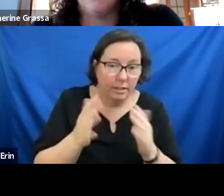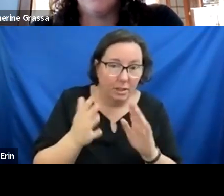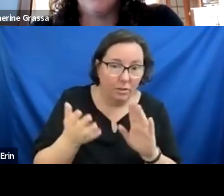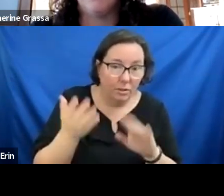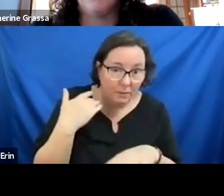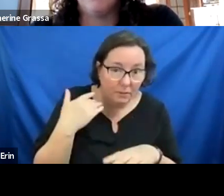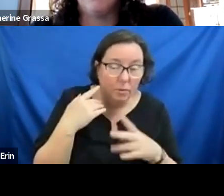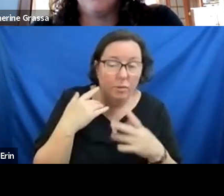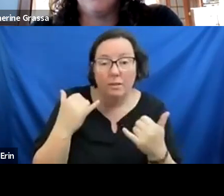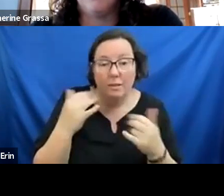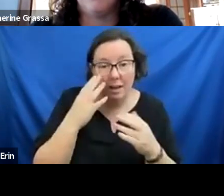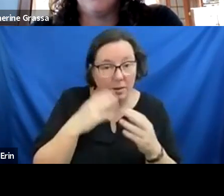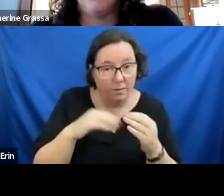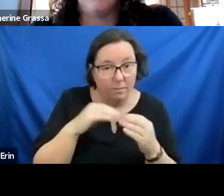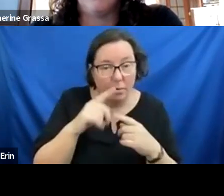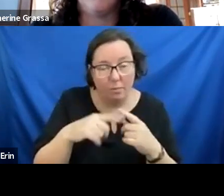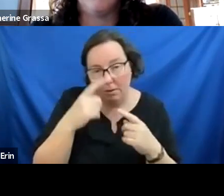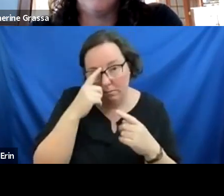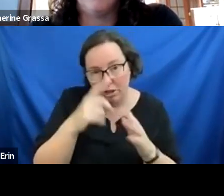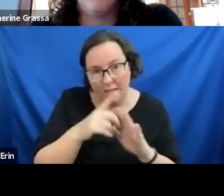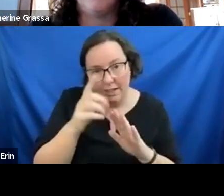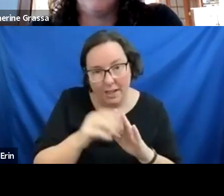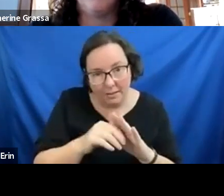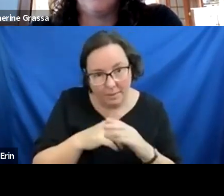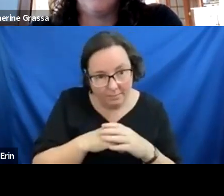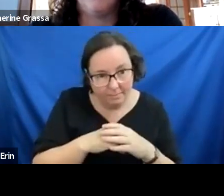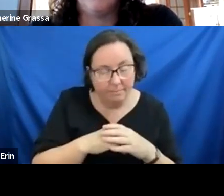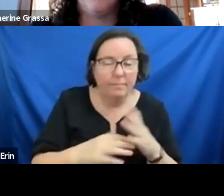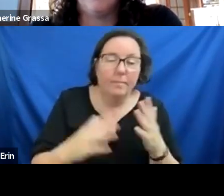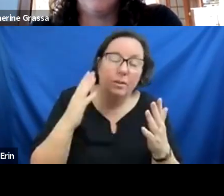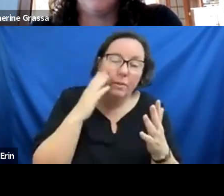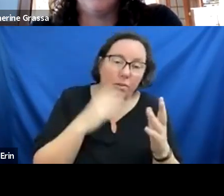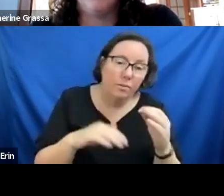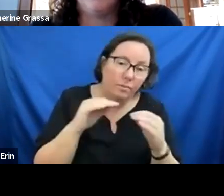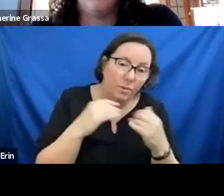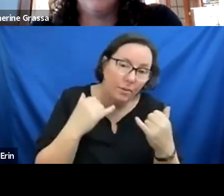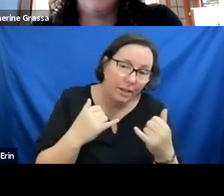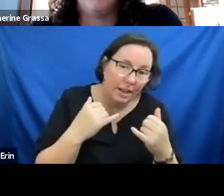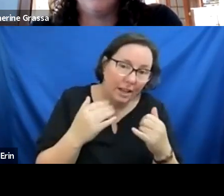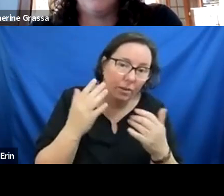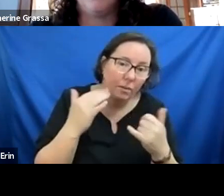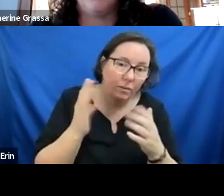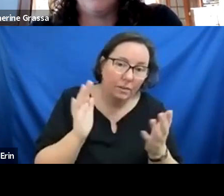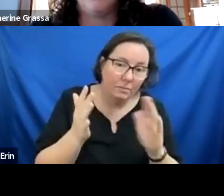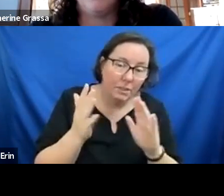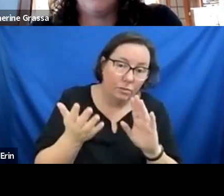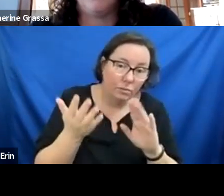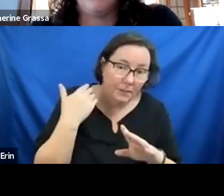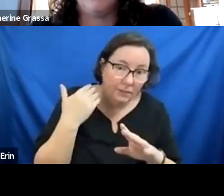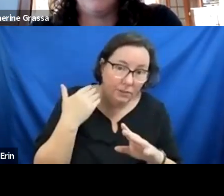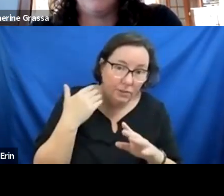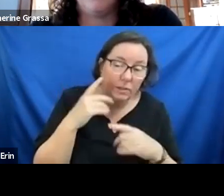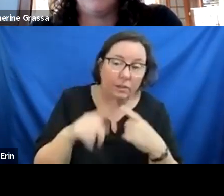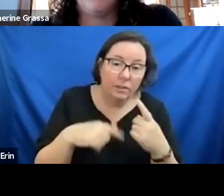now around brain development, and we know a lot more than we did